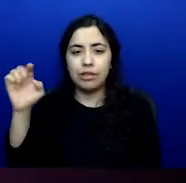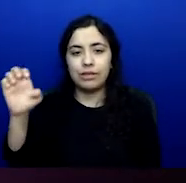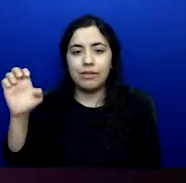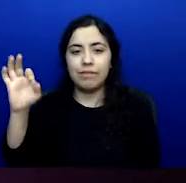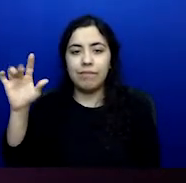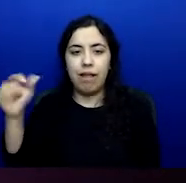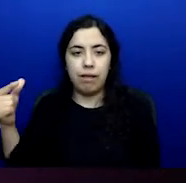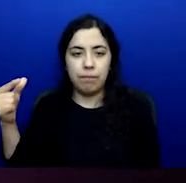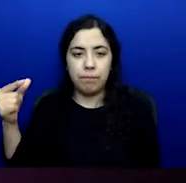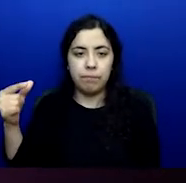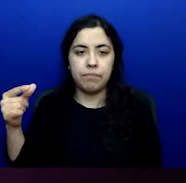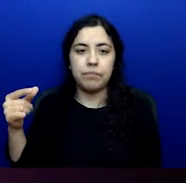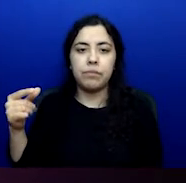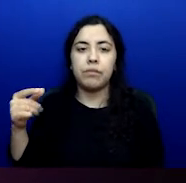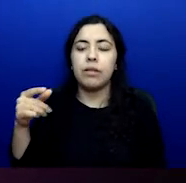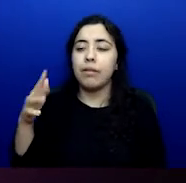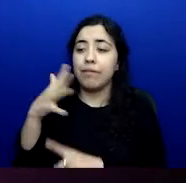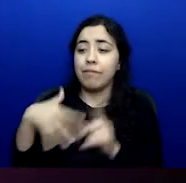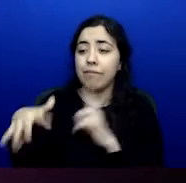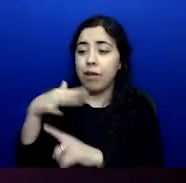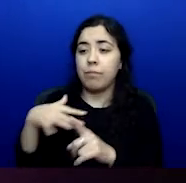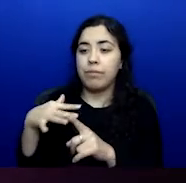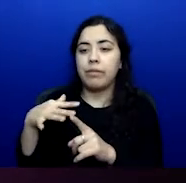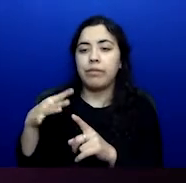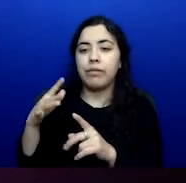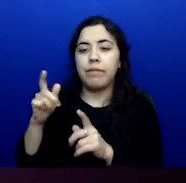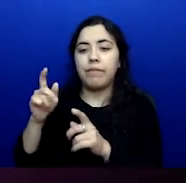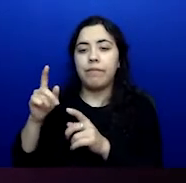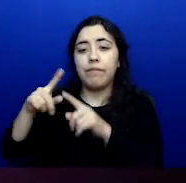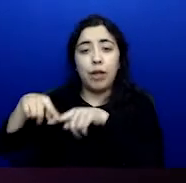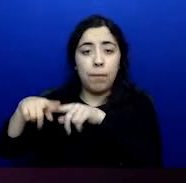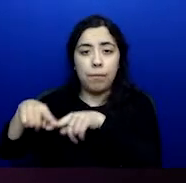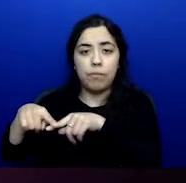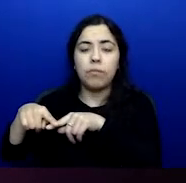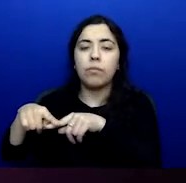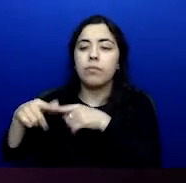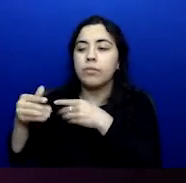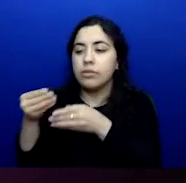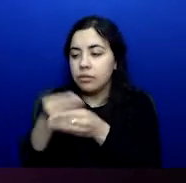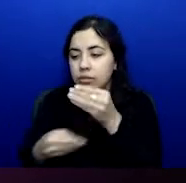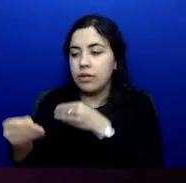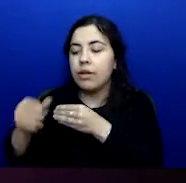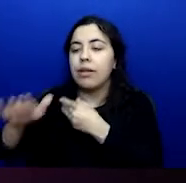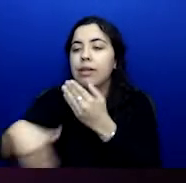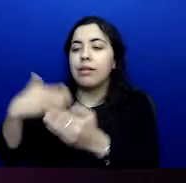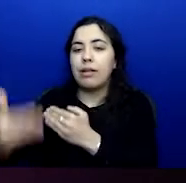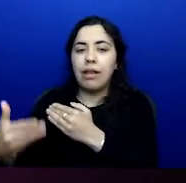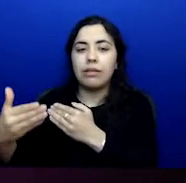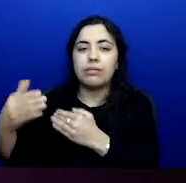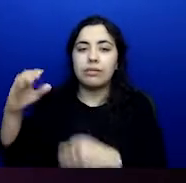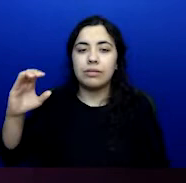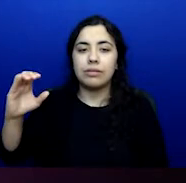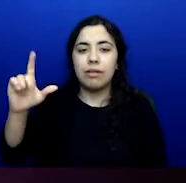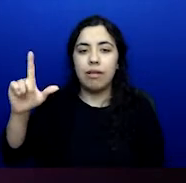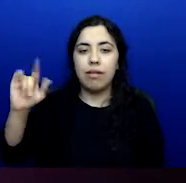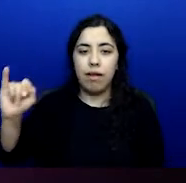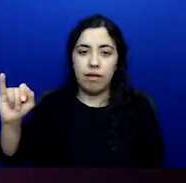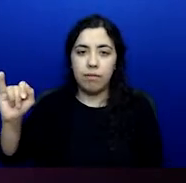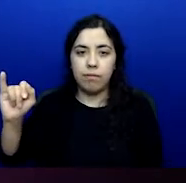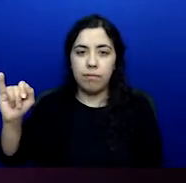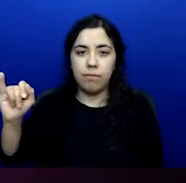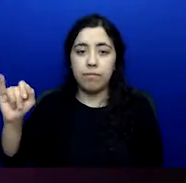All this does is load the environment variables and then hand it off to the Next.js CLI. I did post an